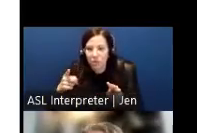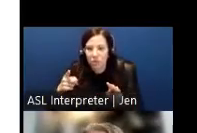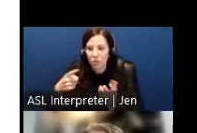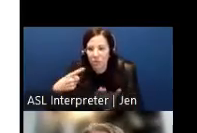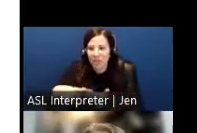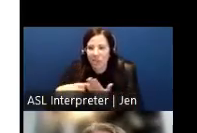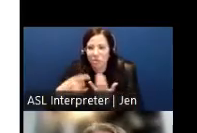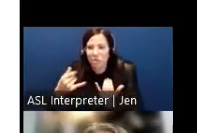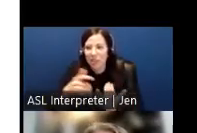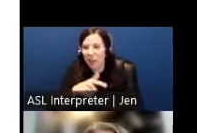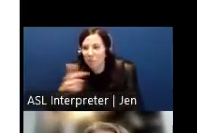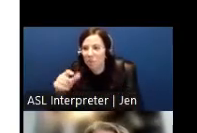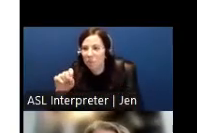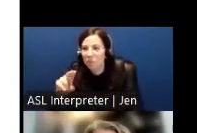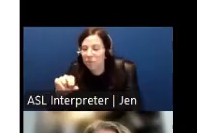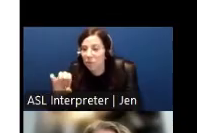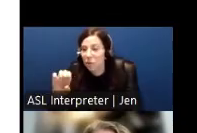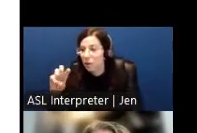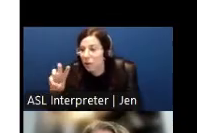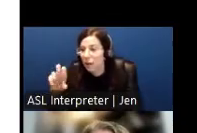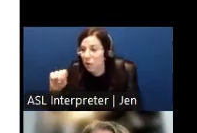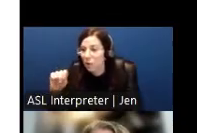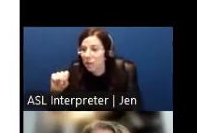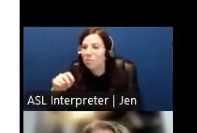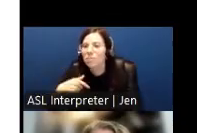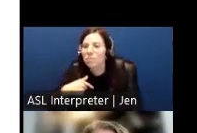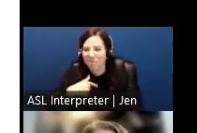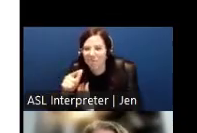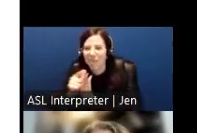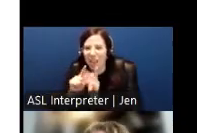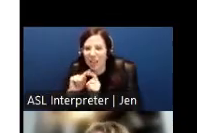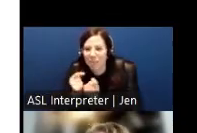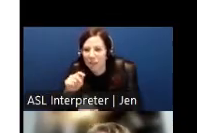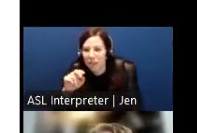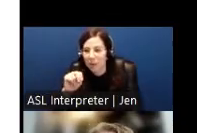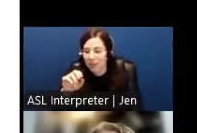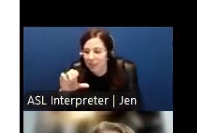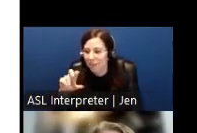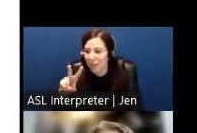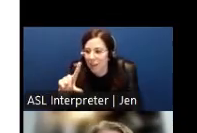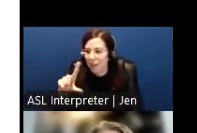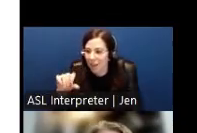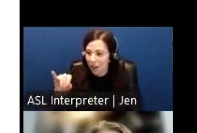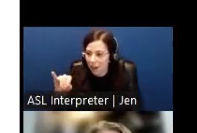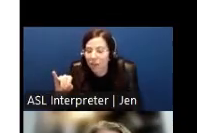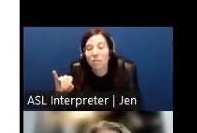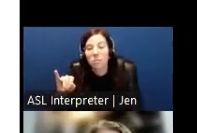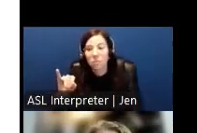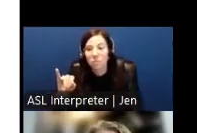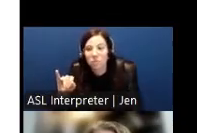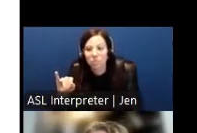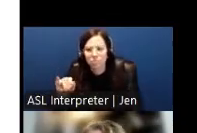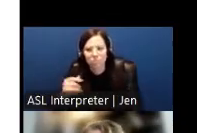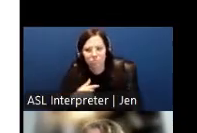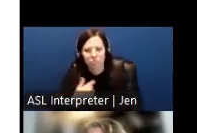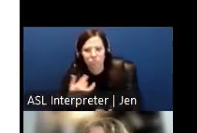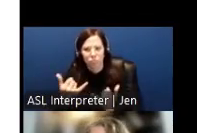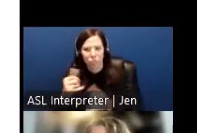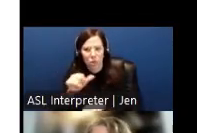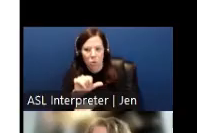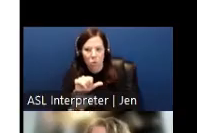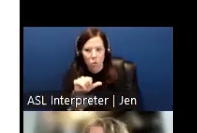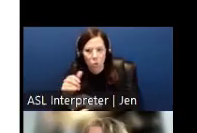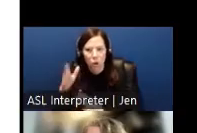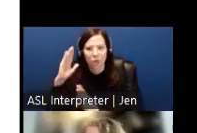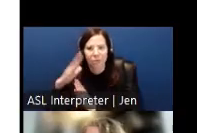Hi, everyone. I'm Susie Cowan. I am on the legal team at NCVLI. One of the things that I work on the most at